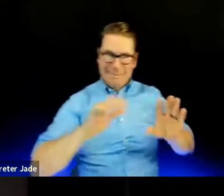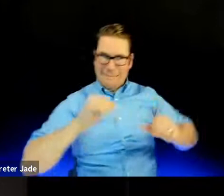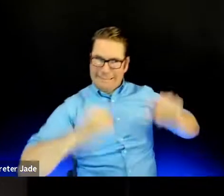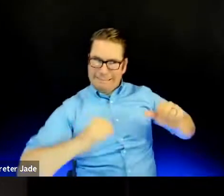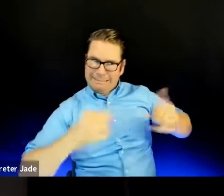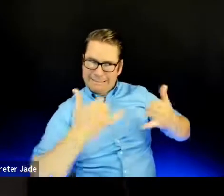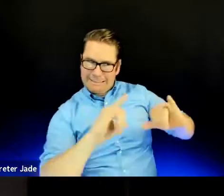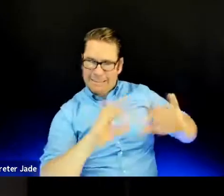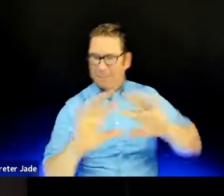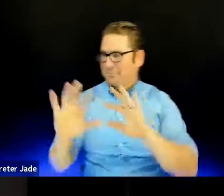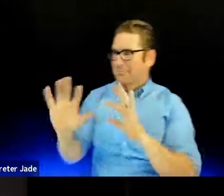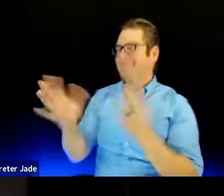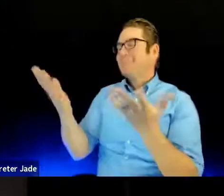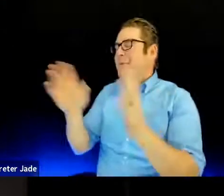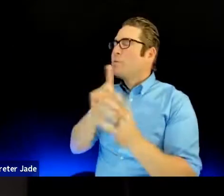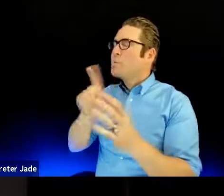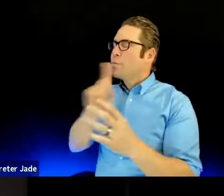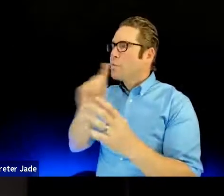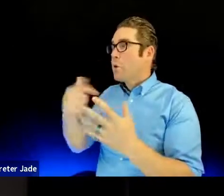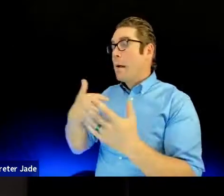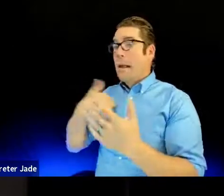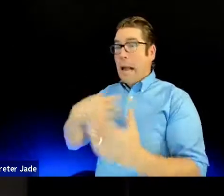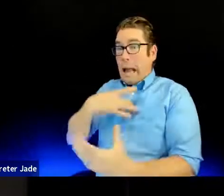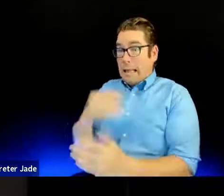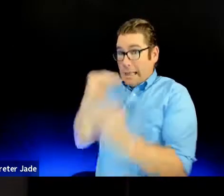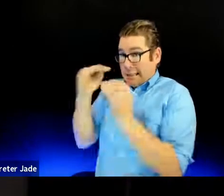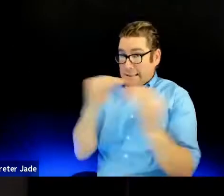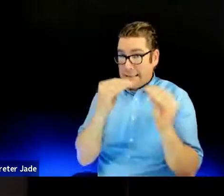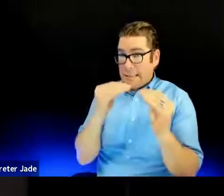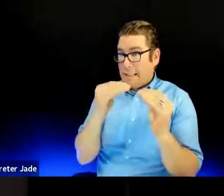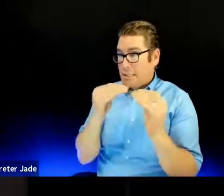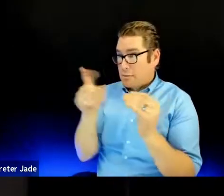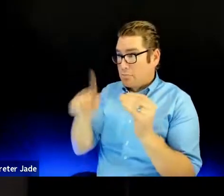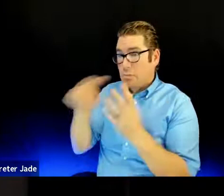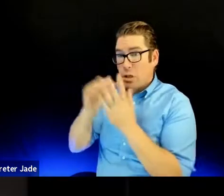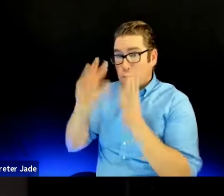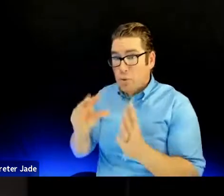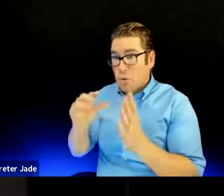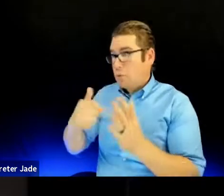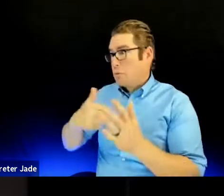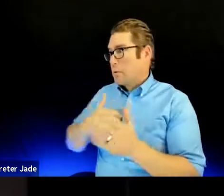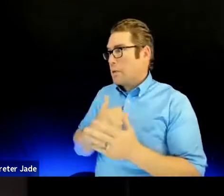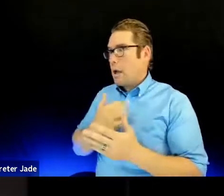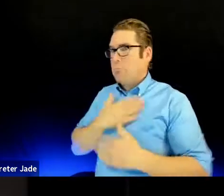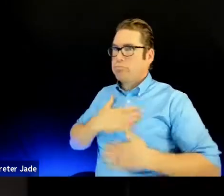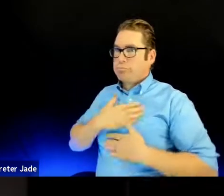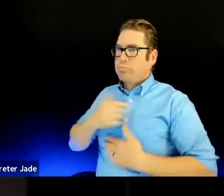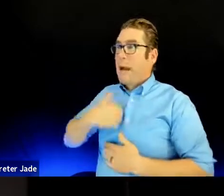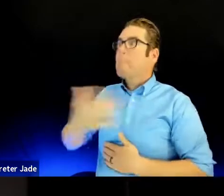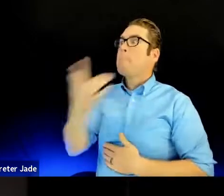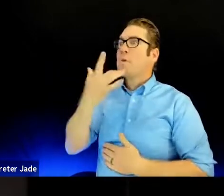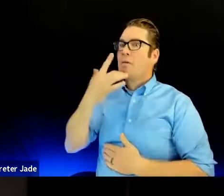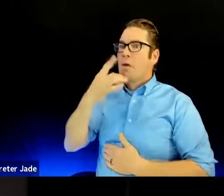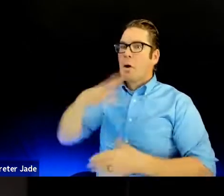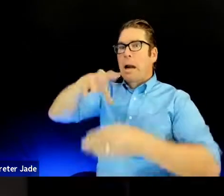I like teaching. So I like talking to students. So I prefer in-person teaching, obviously, because some people